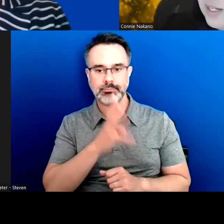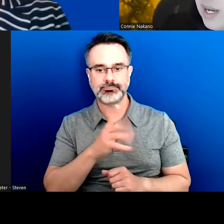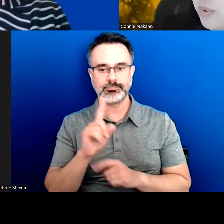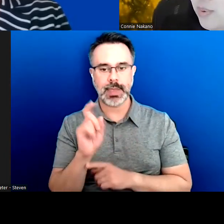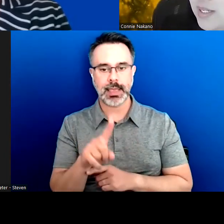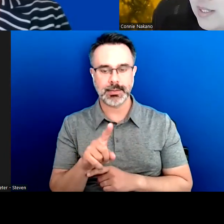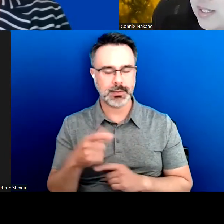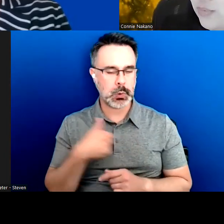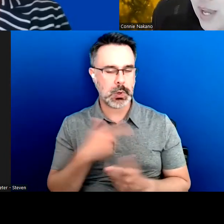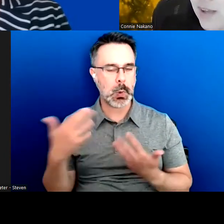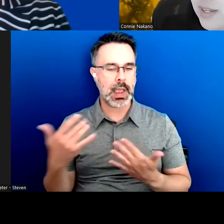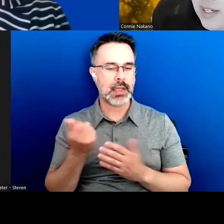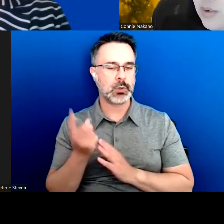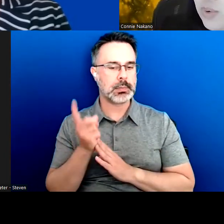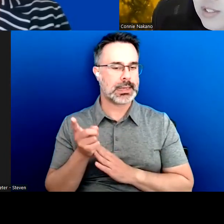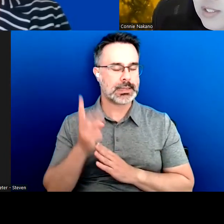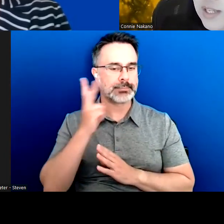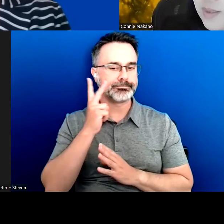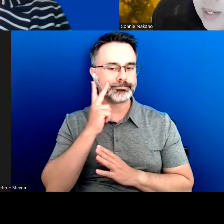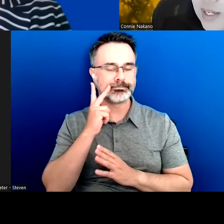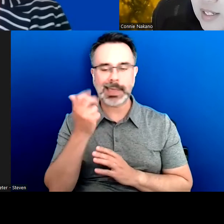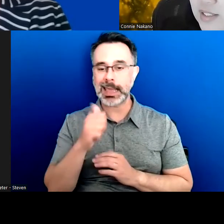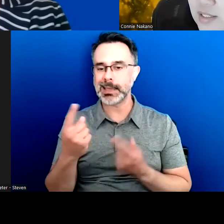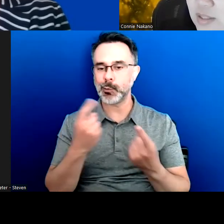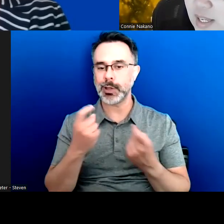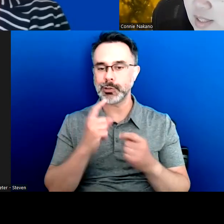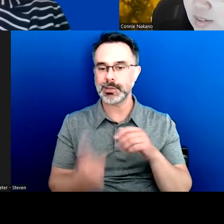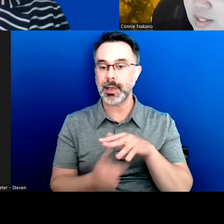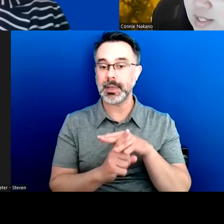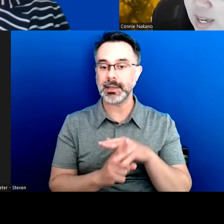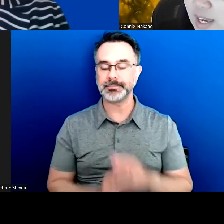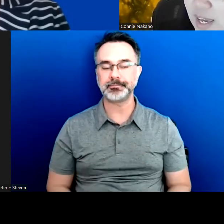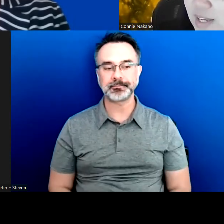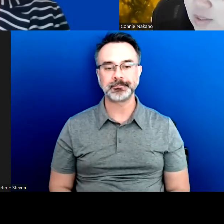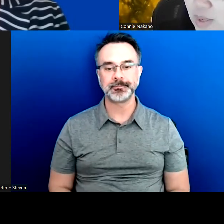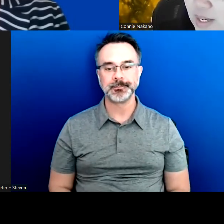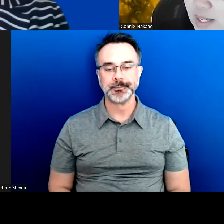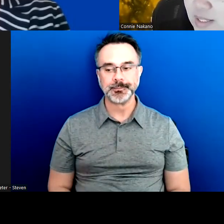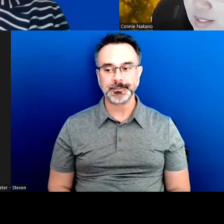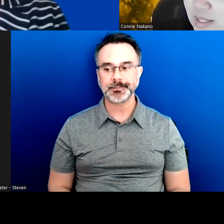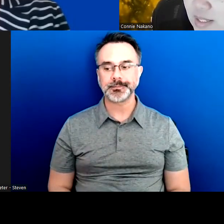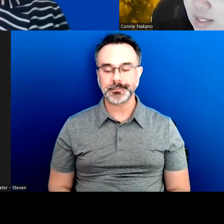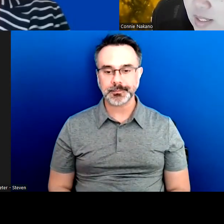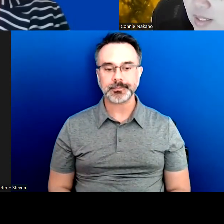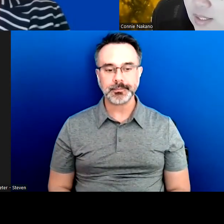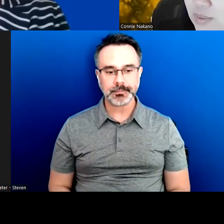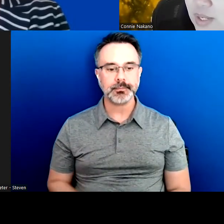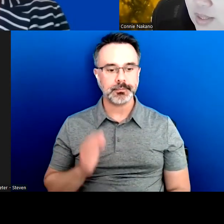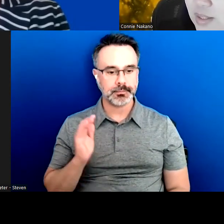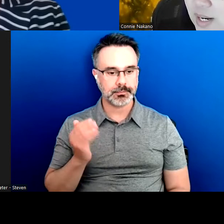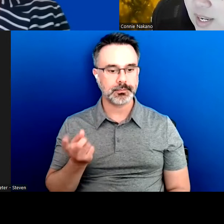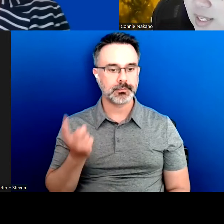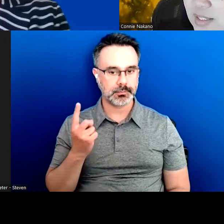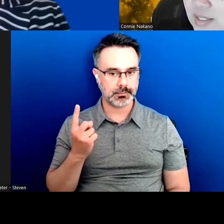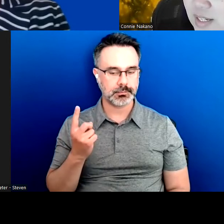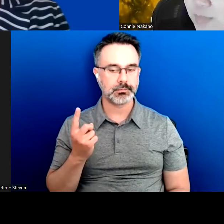it a couple more minutes to see if we have any questions coming in. Looks like there is a hand raised. Who's got